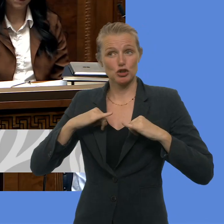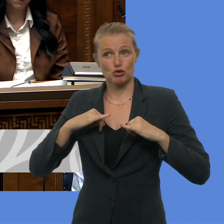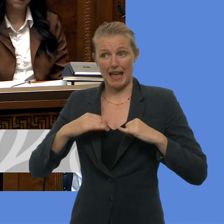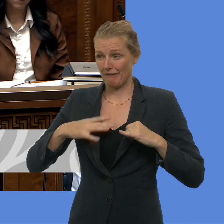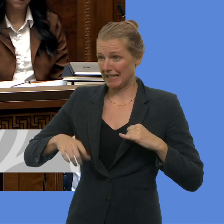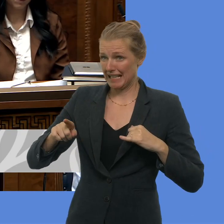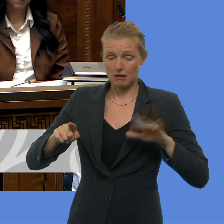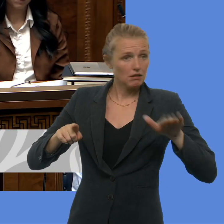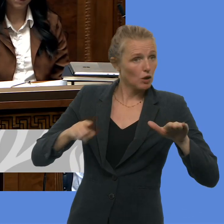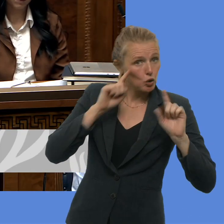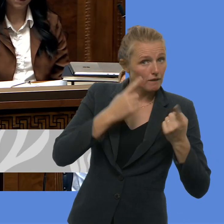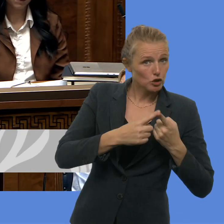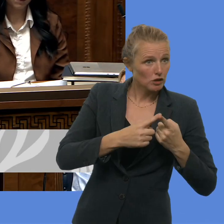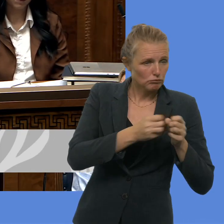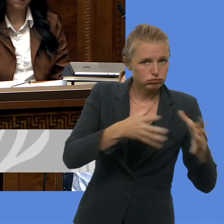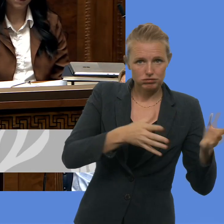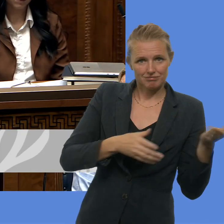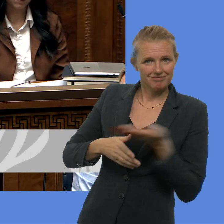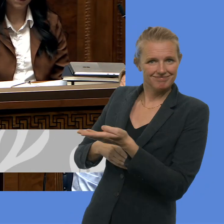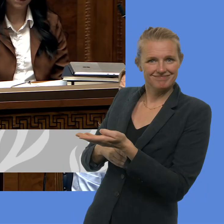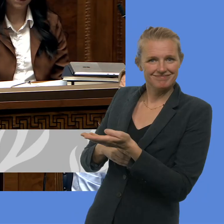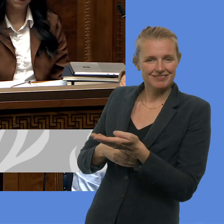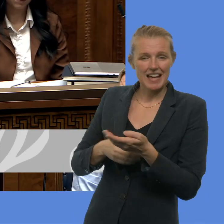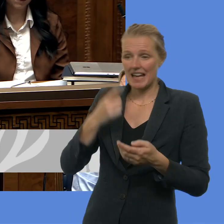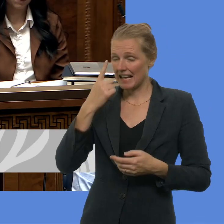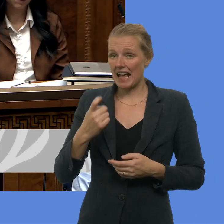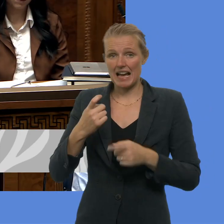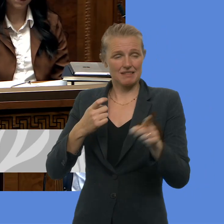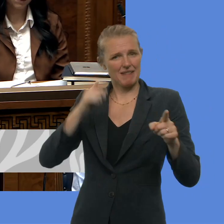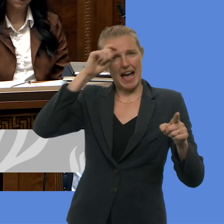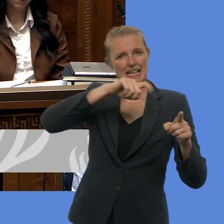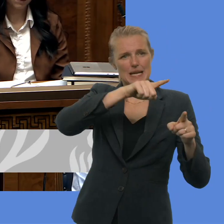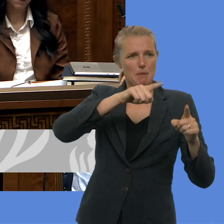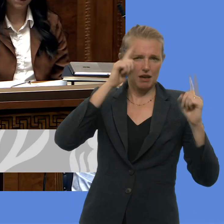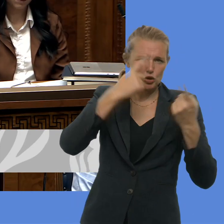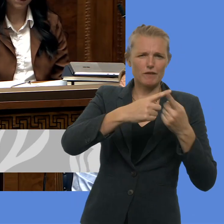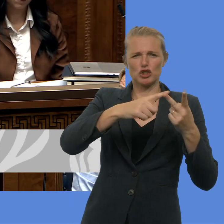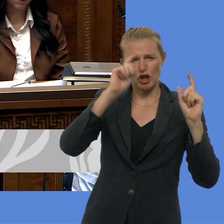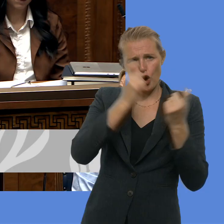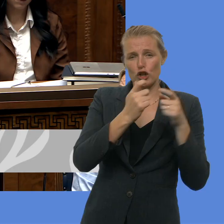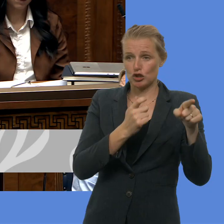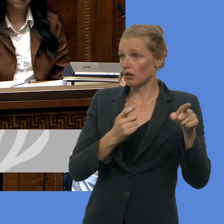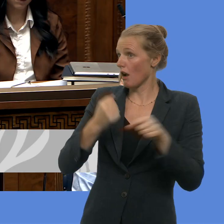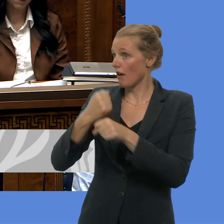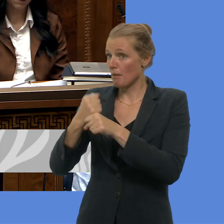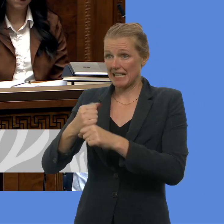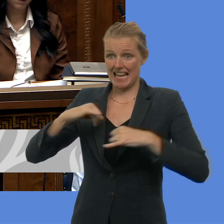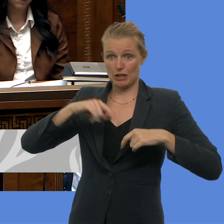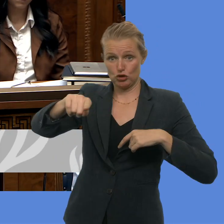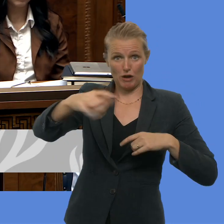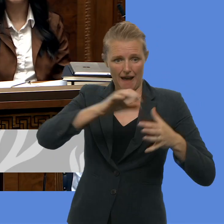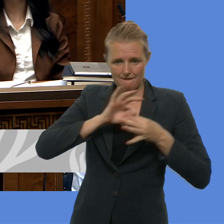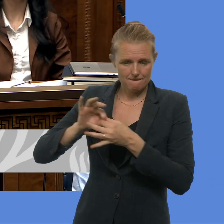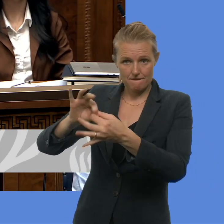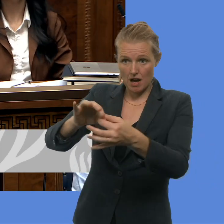we can work with our local universities, where we can have a partnership between academia, government and industry, and I think that needs to be really very much